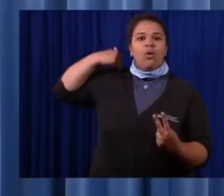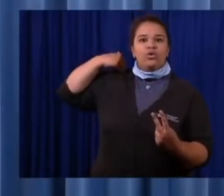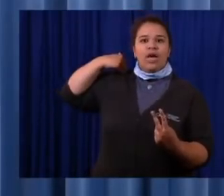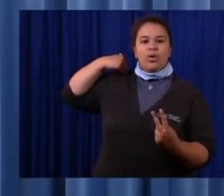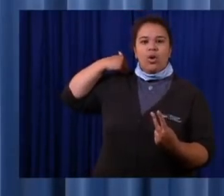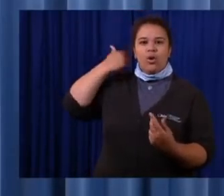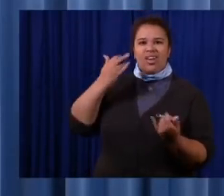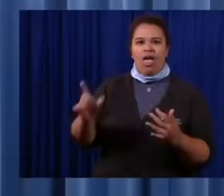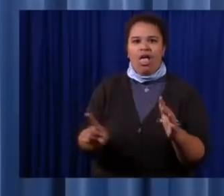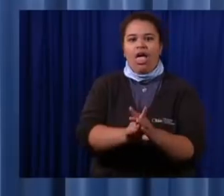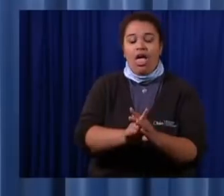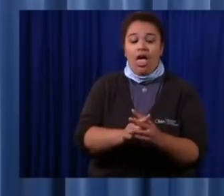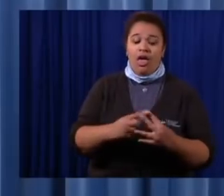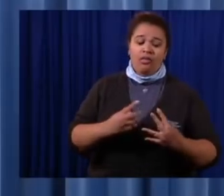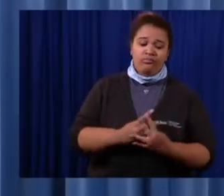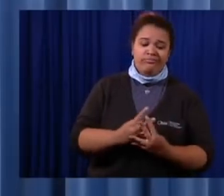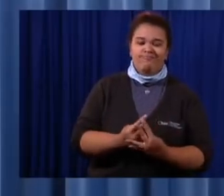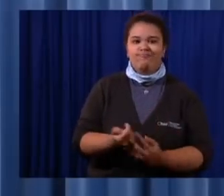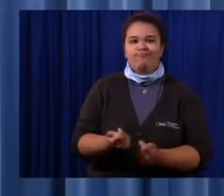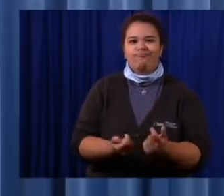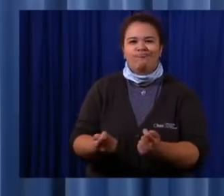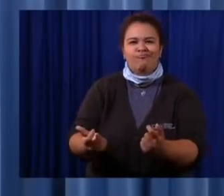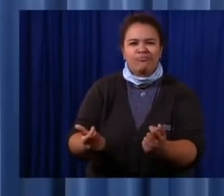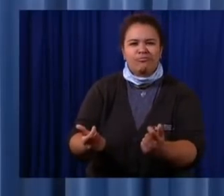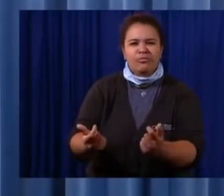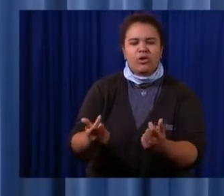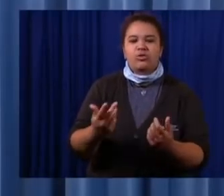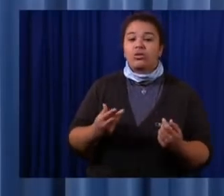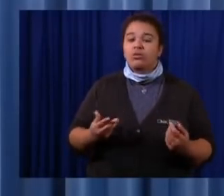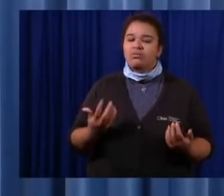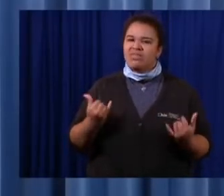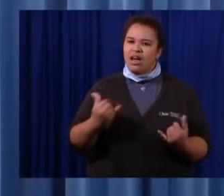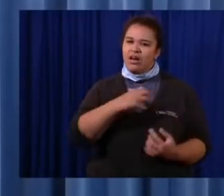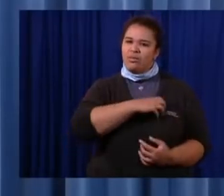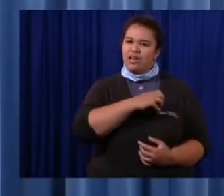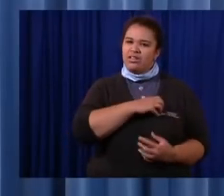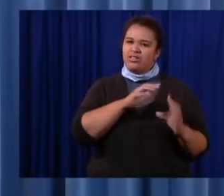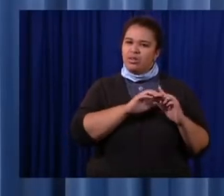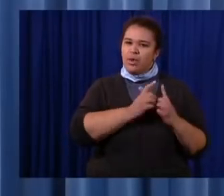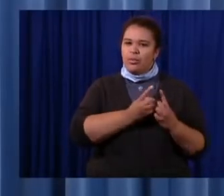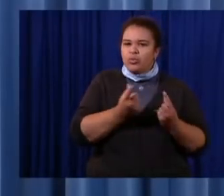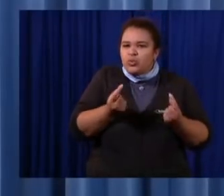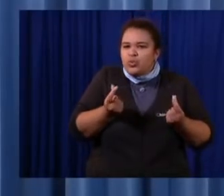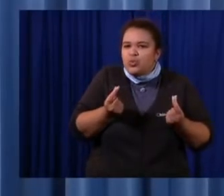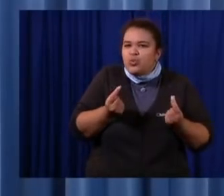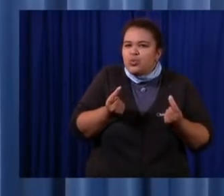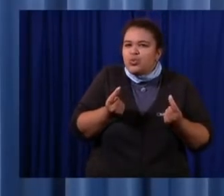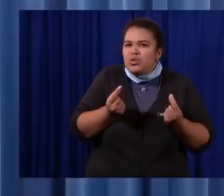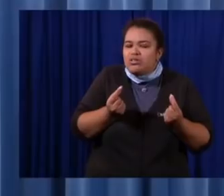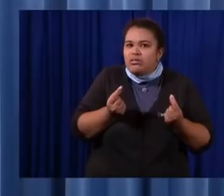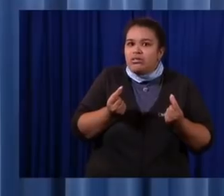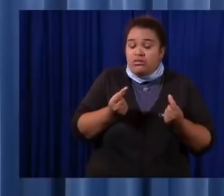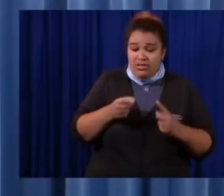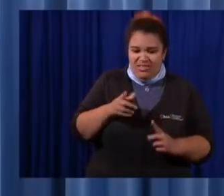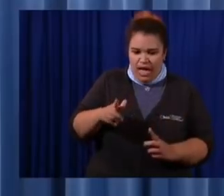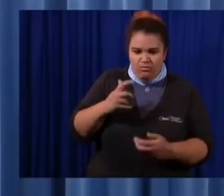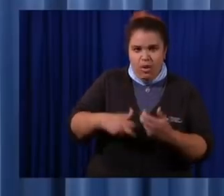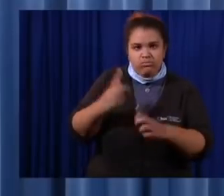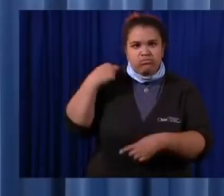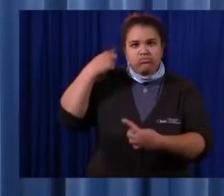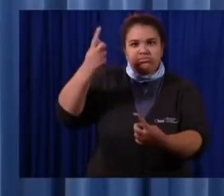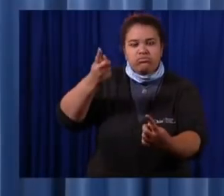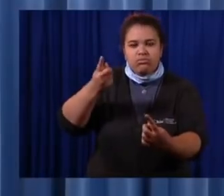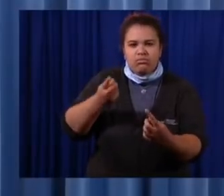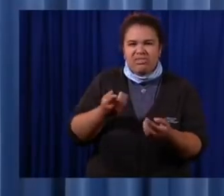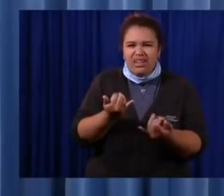kind of early filtering out that sometimes happens? And are there any other initiatives you would